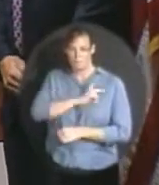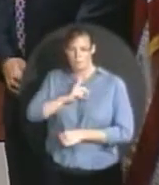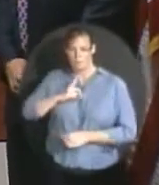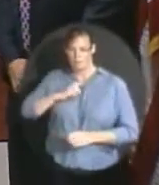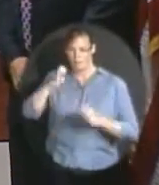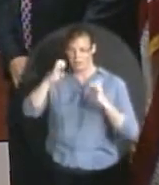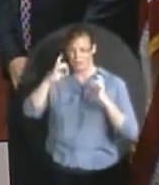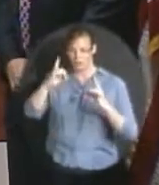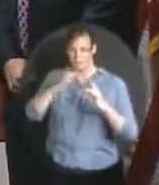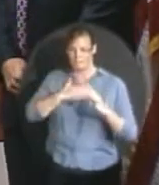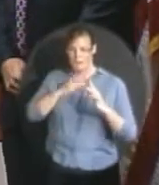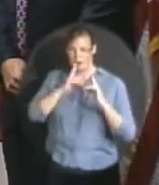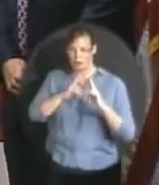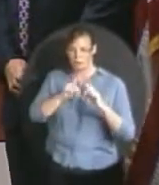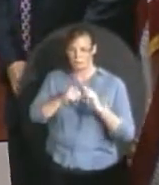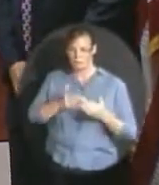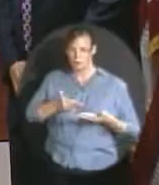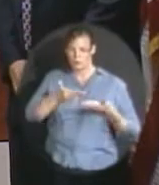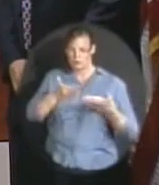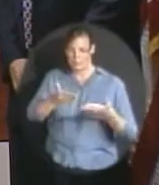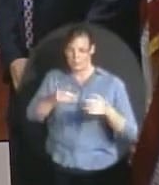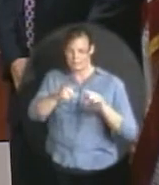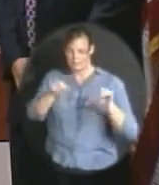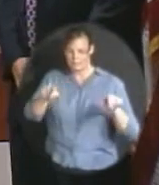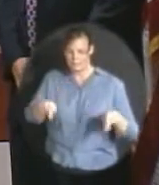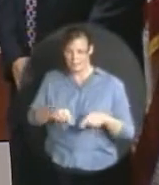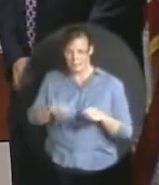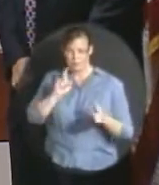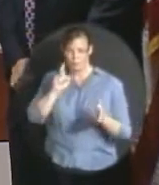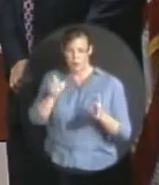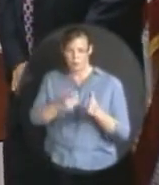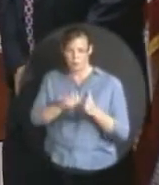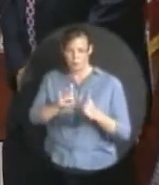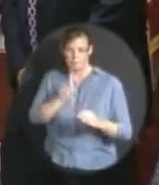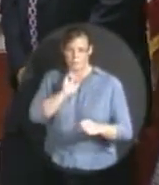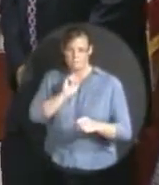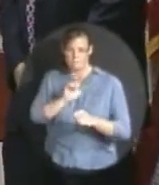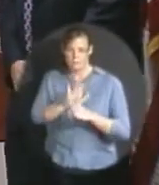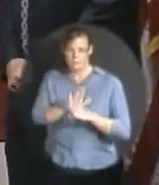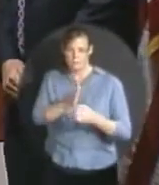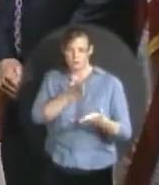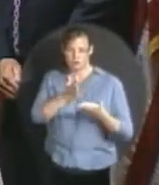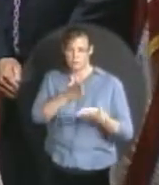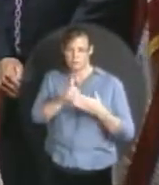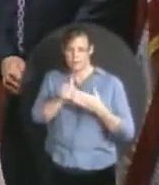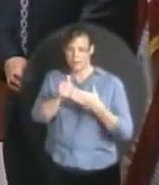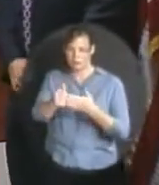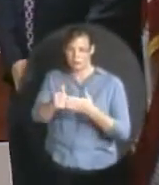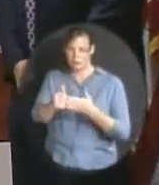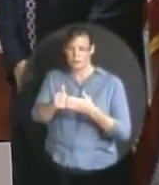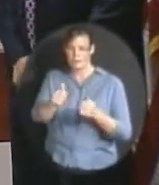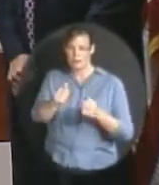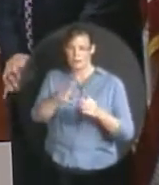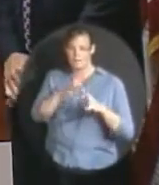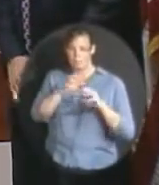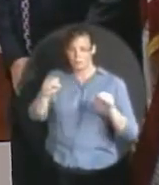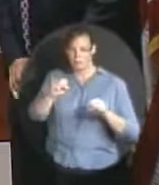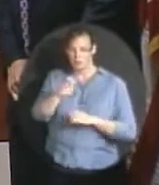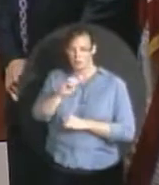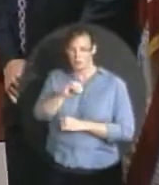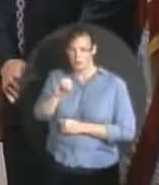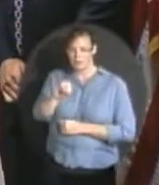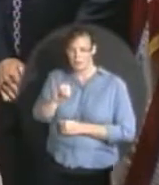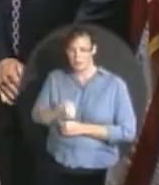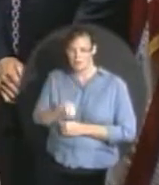Education, it is my honor to present to you this plaque recognizing your commitment, service, and leadership as president of the Olathe